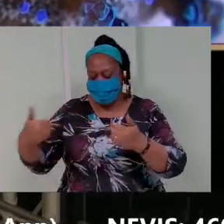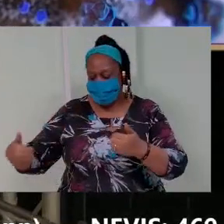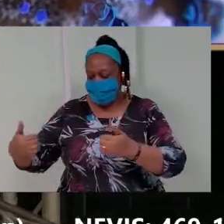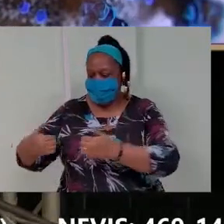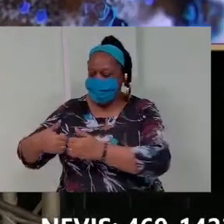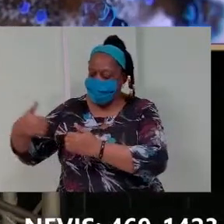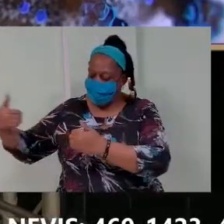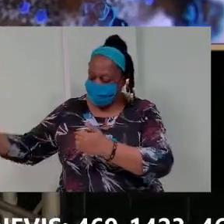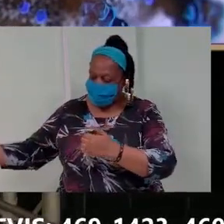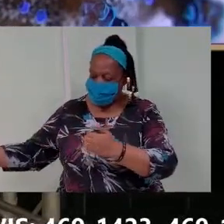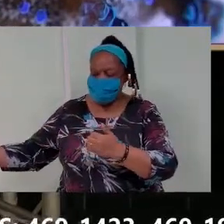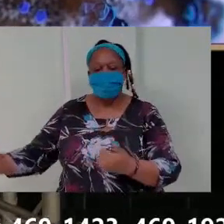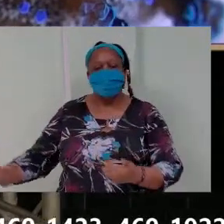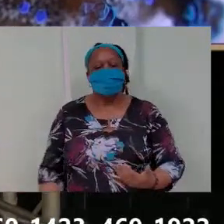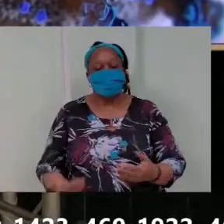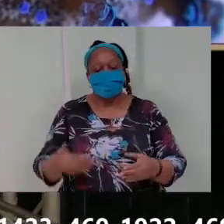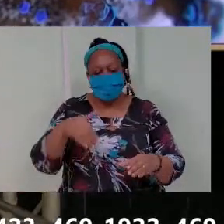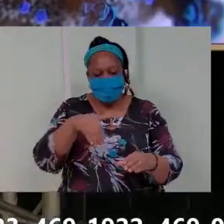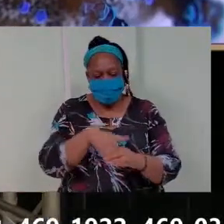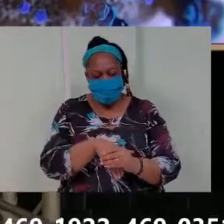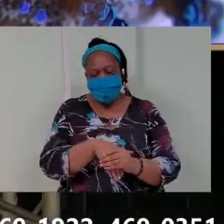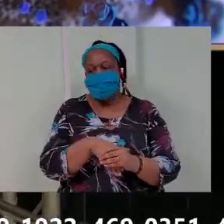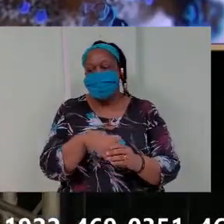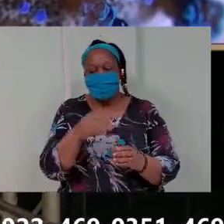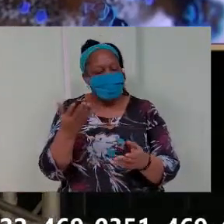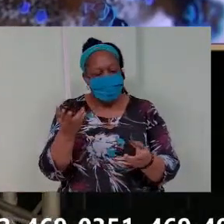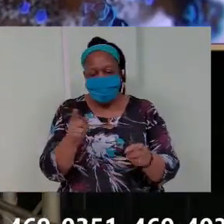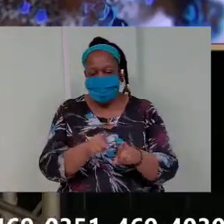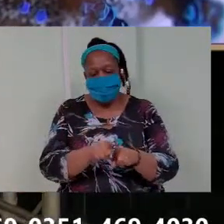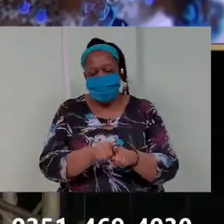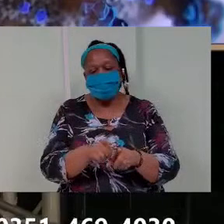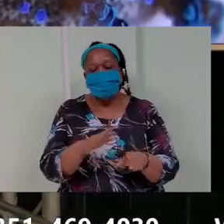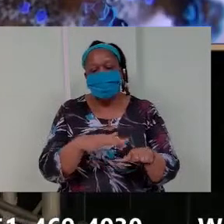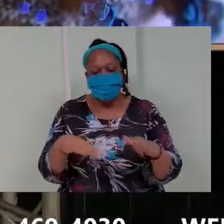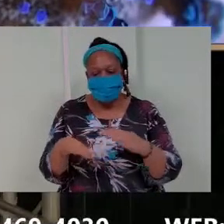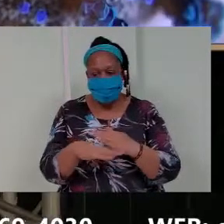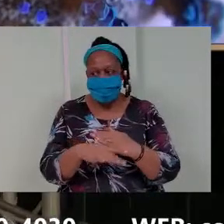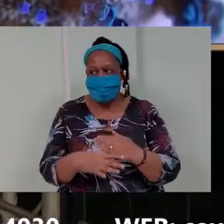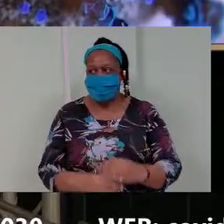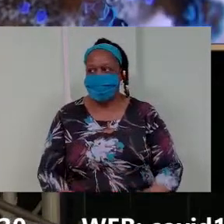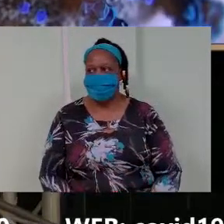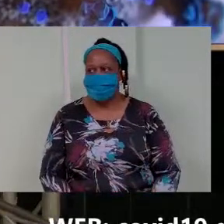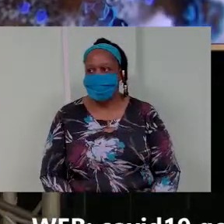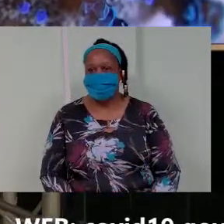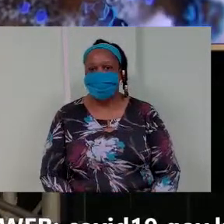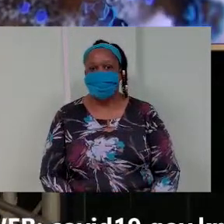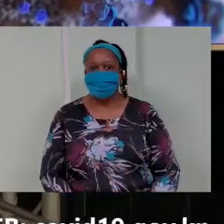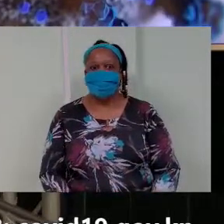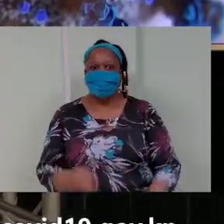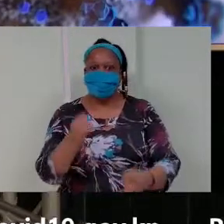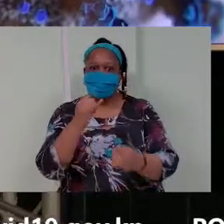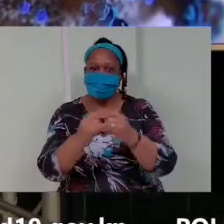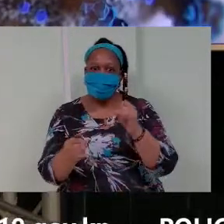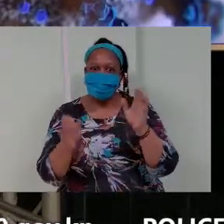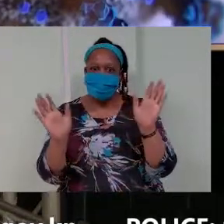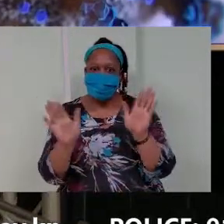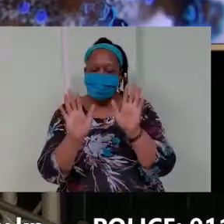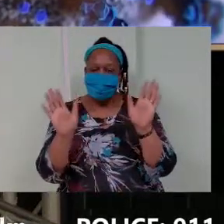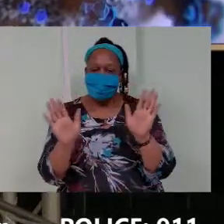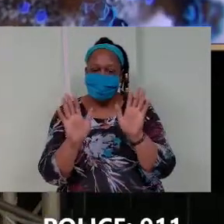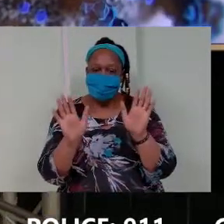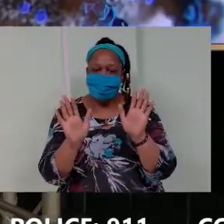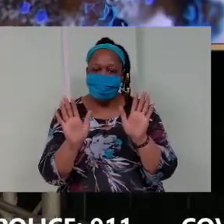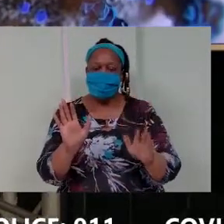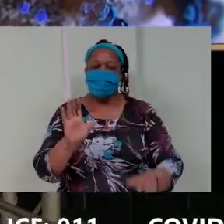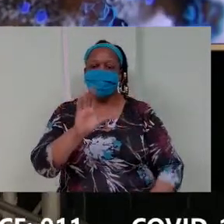distancing protocols pursuant to these regulations. Last Sunday, July 12th, the